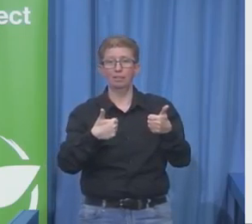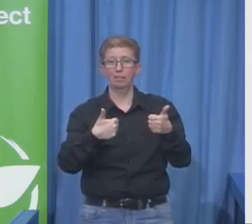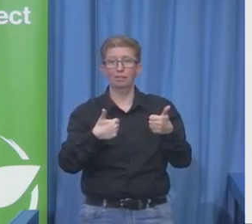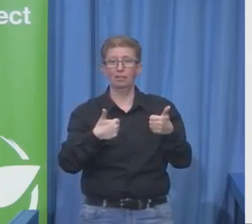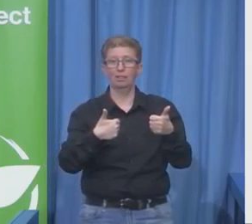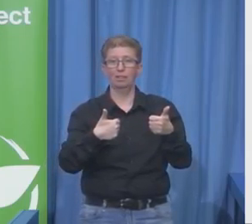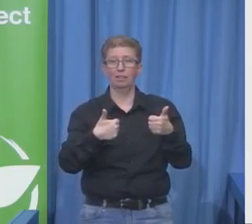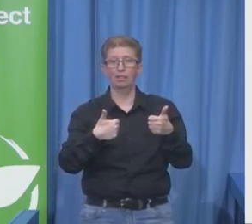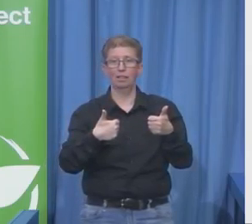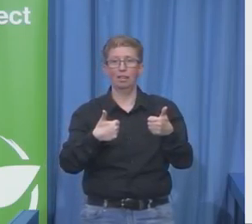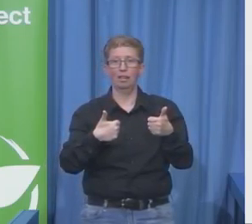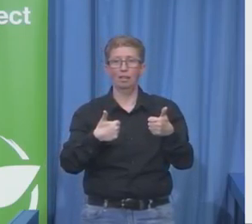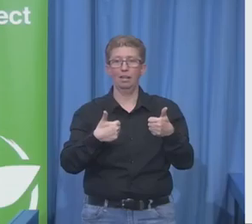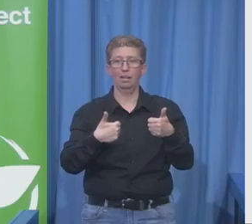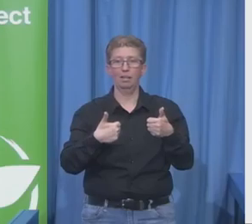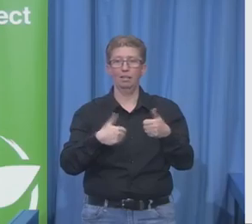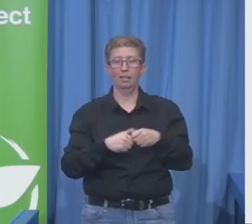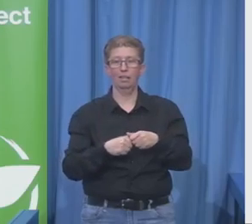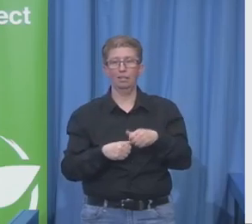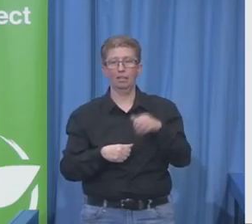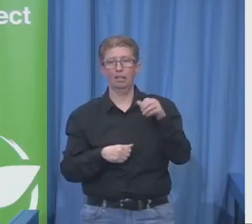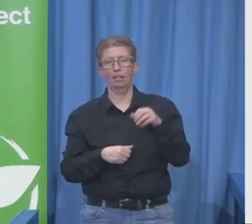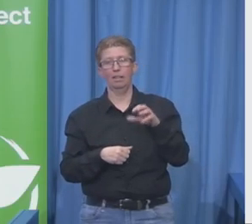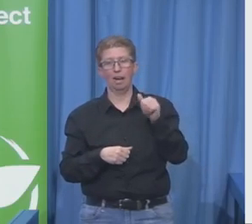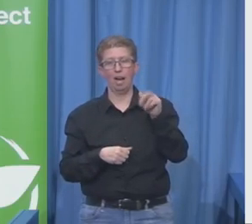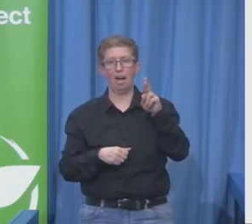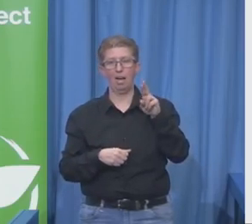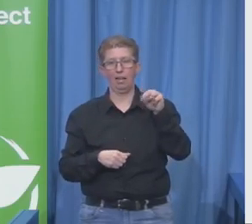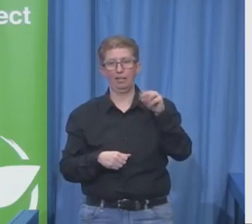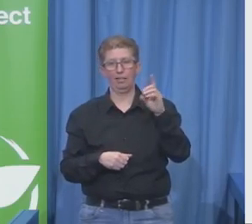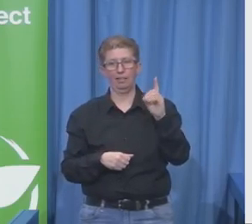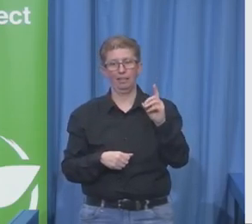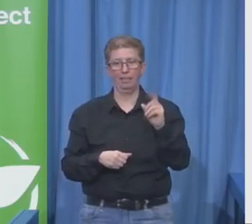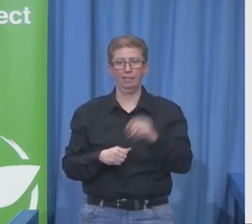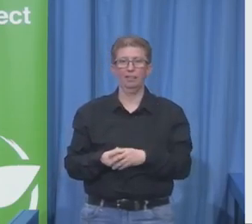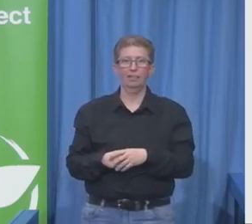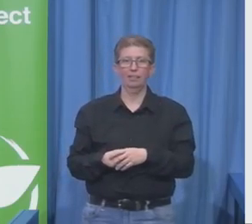roles. I mean, research offices are some of our best champions. I mean, the number of, if we ever find